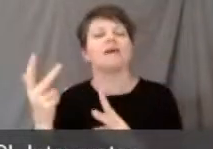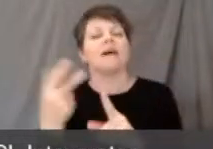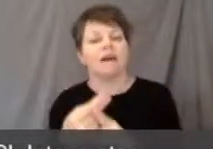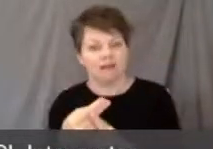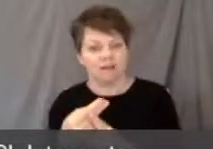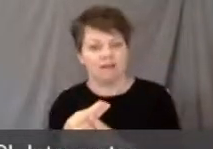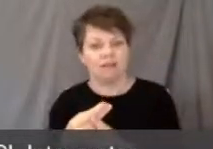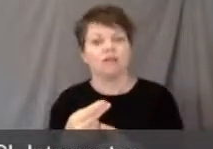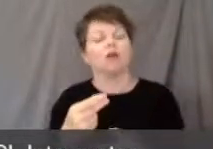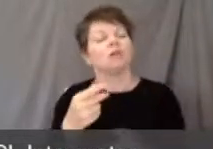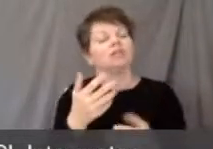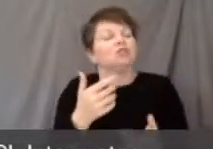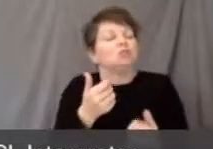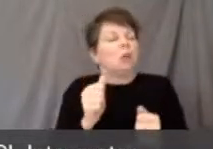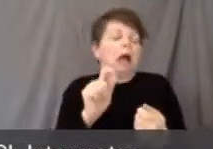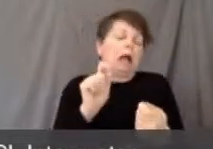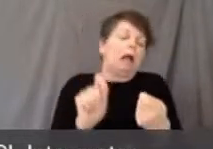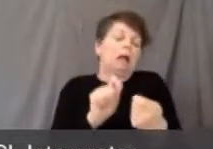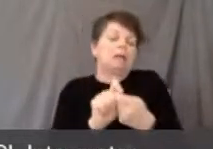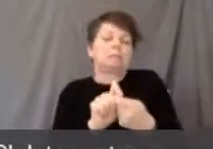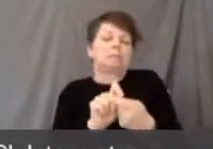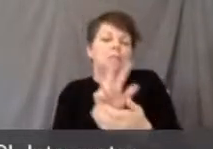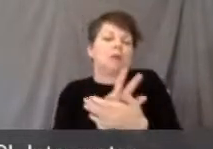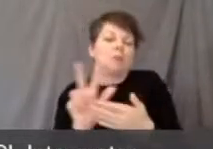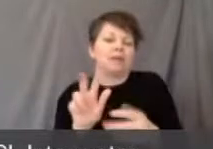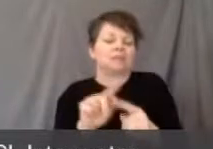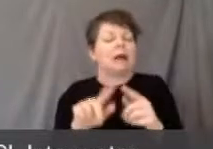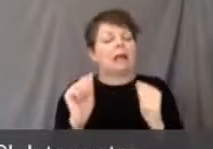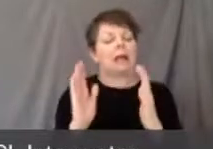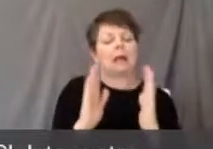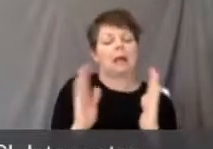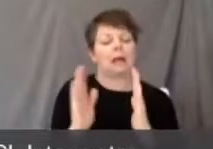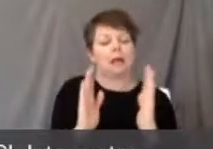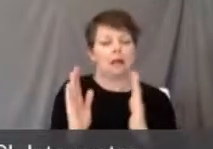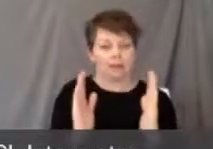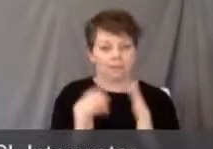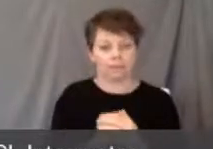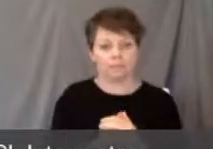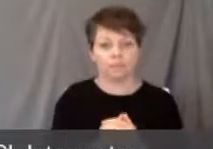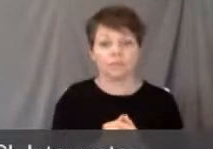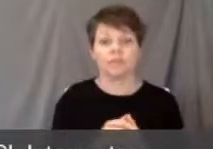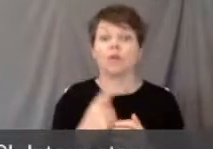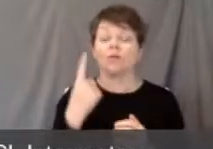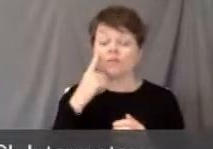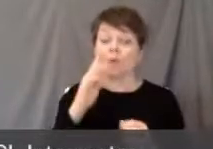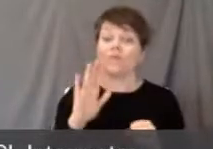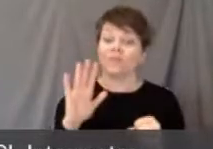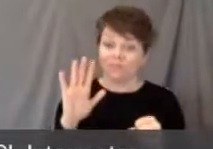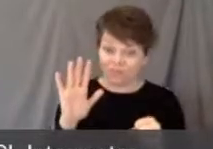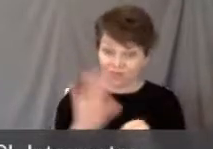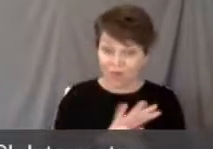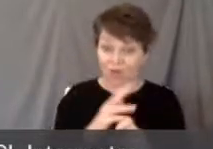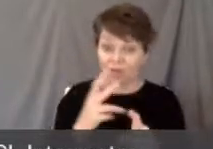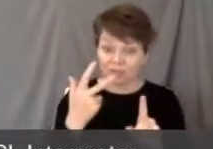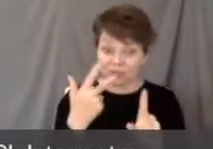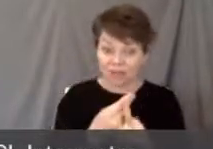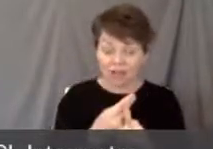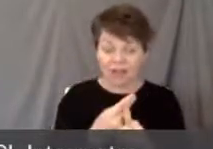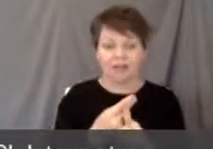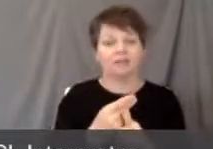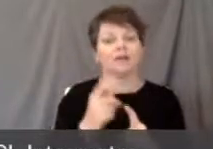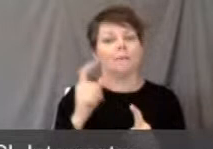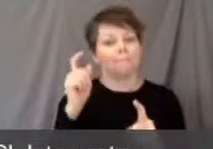later if you need to, and we still consider that valid. To be fully vaccinated, we say that you have to have